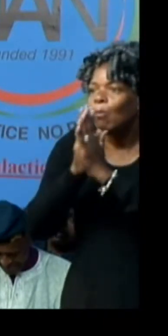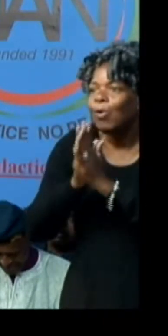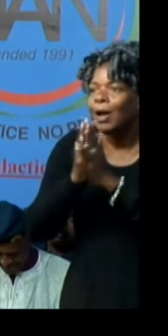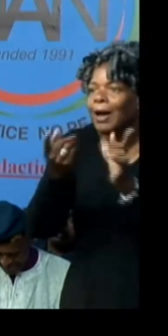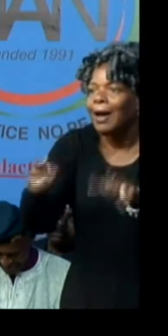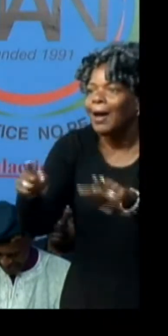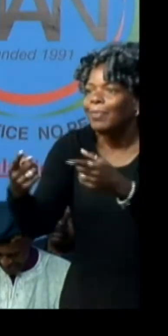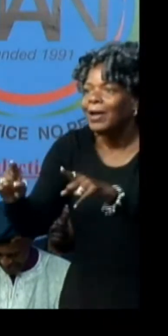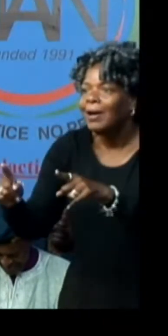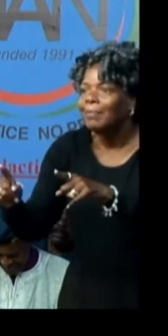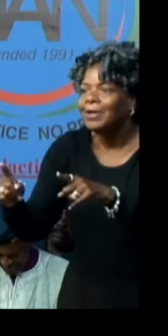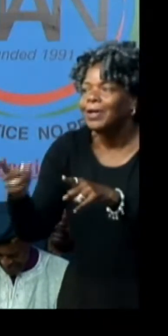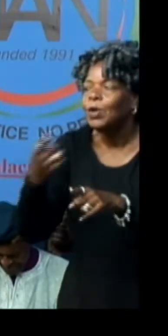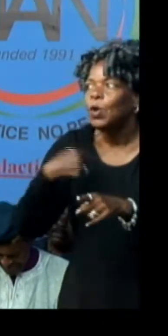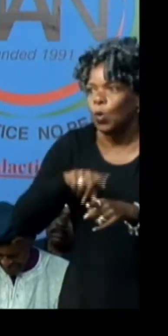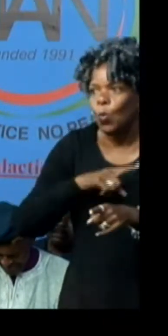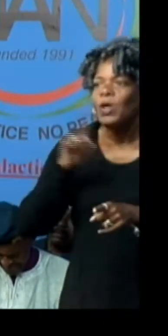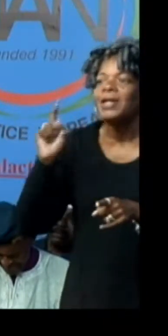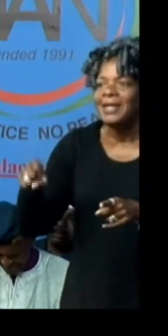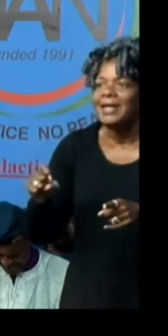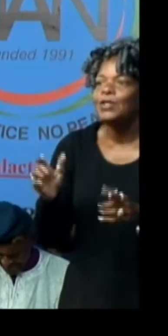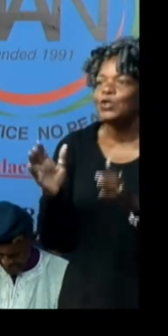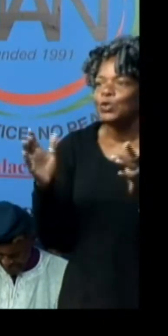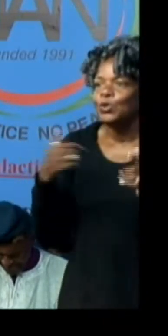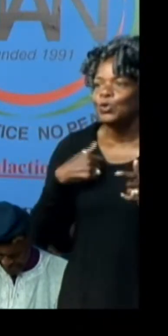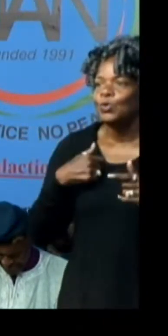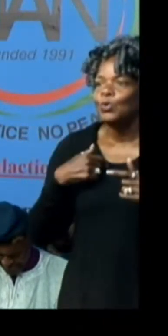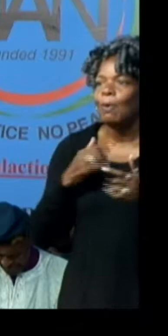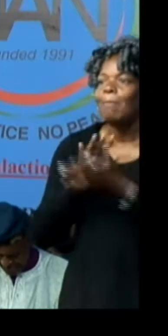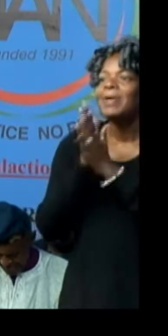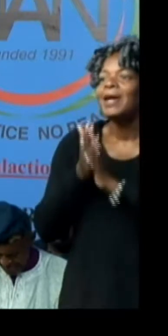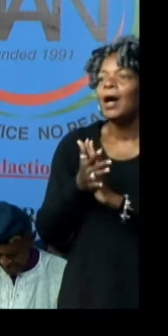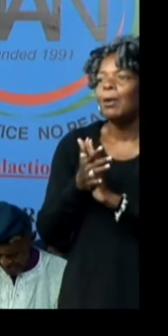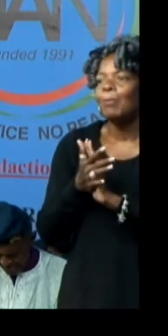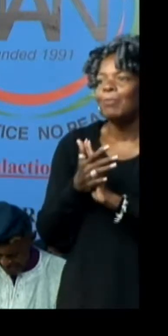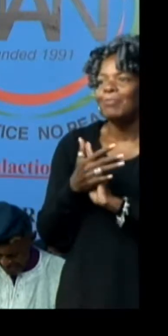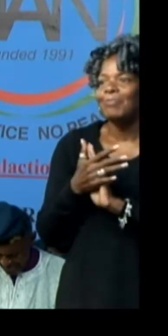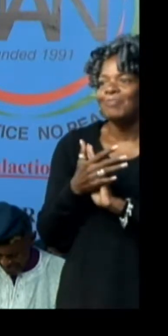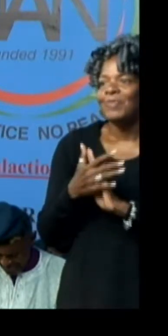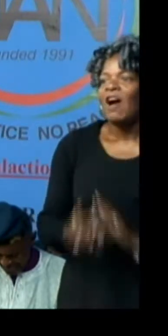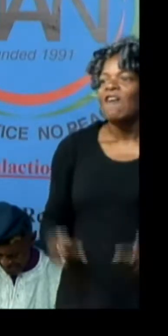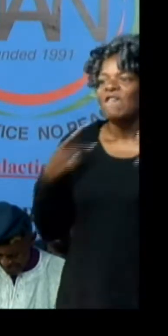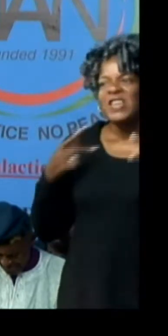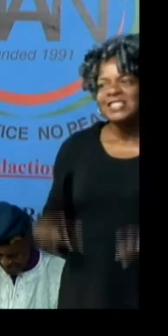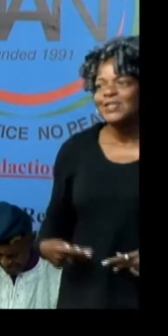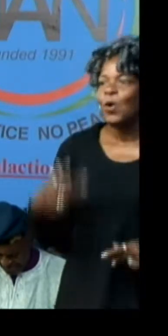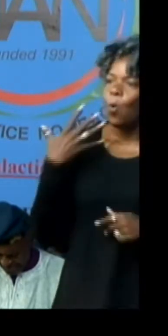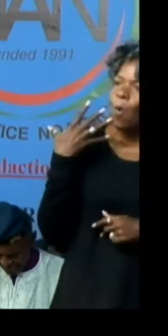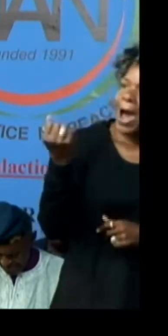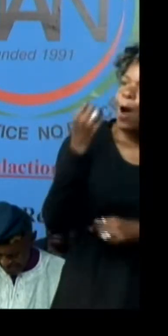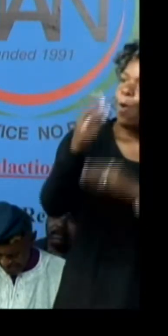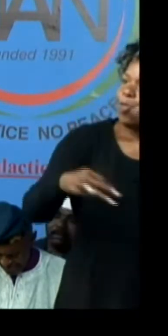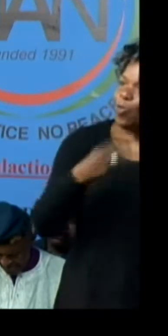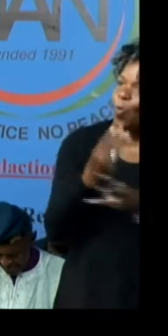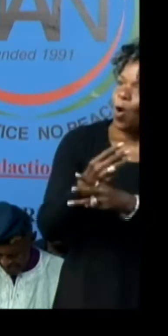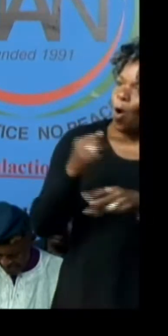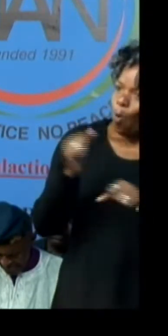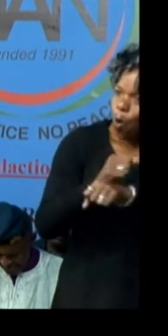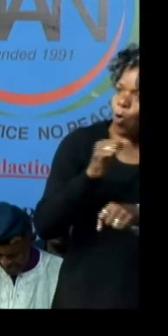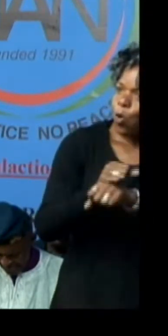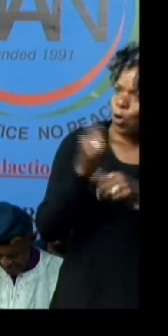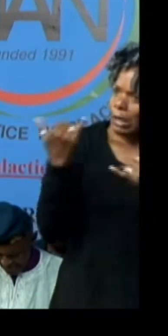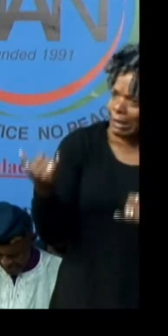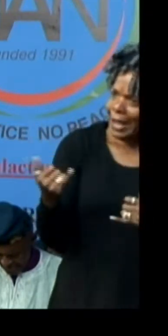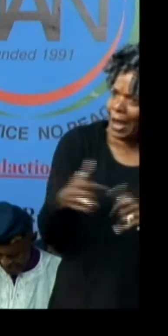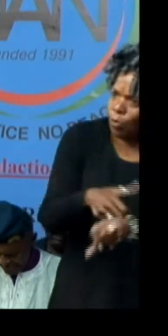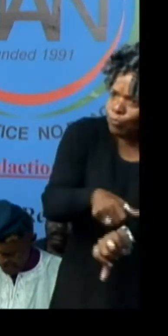get the things done practically. So therefore, I am very happy that you guys have